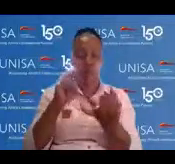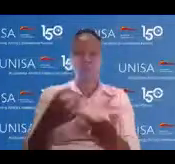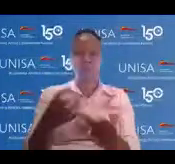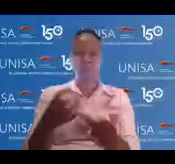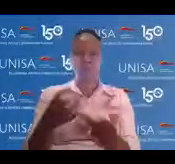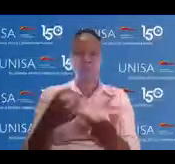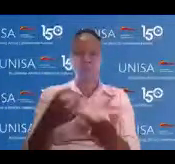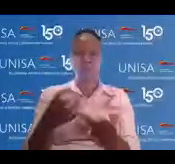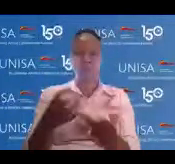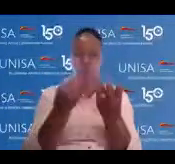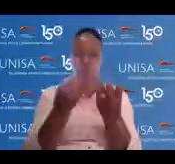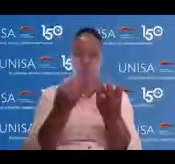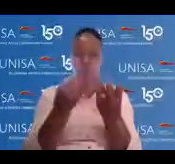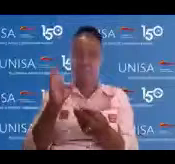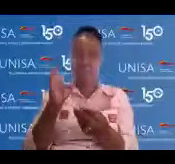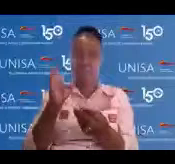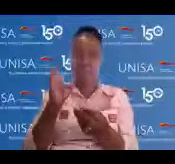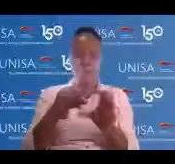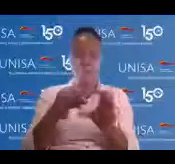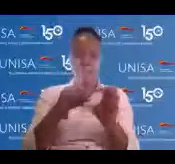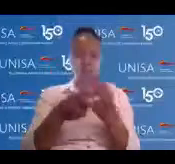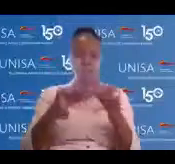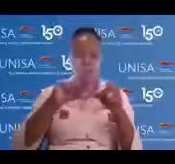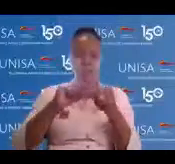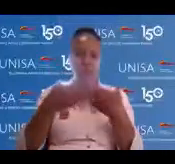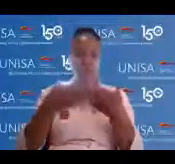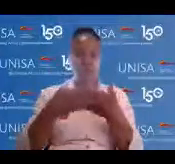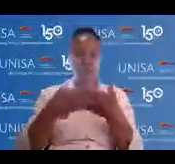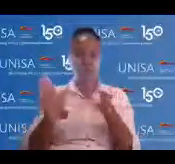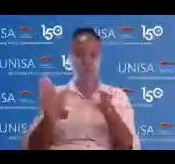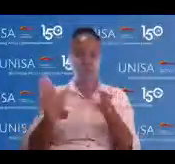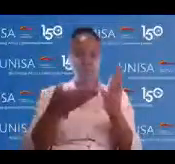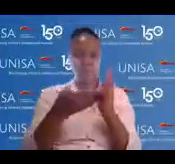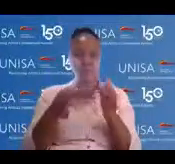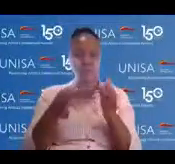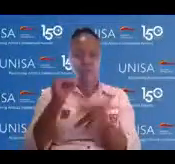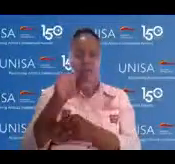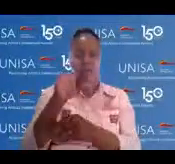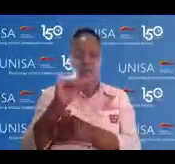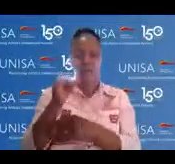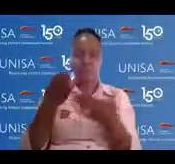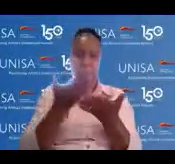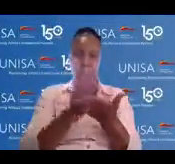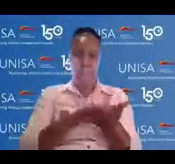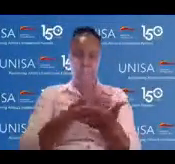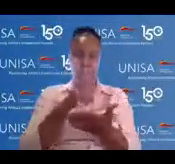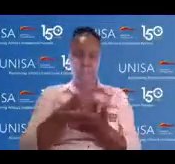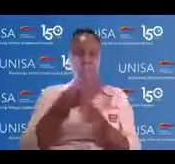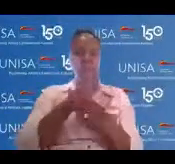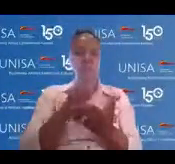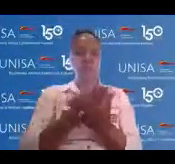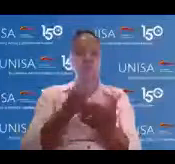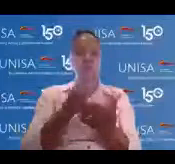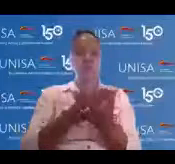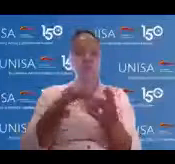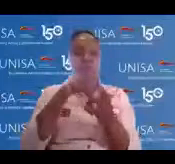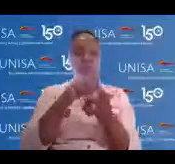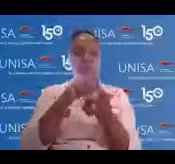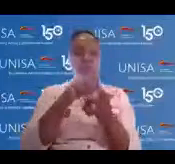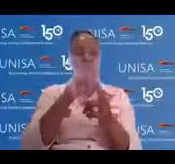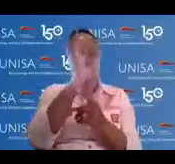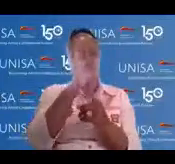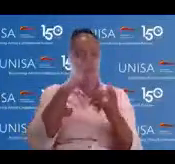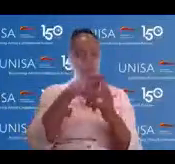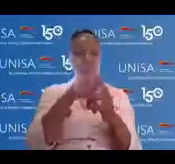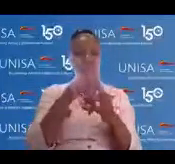the link. We'll open up this Iris page and just make sure this icon, download the correct one. So if you click on the